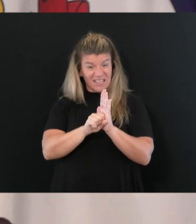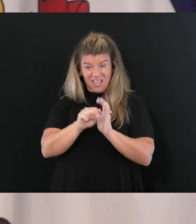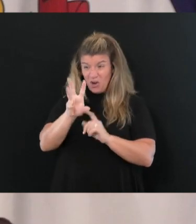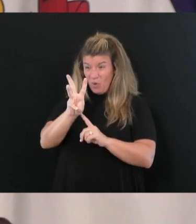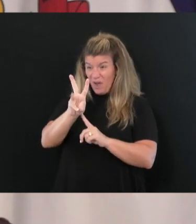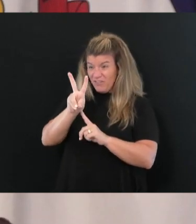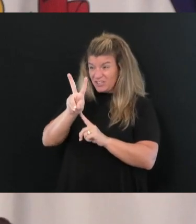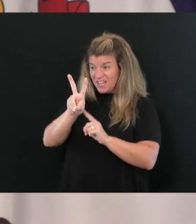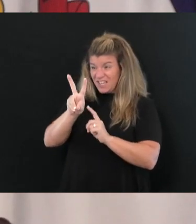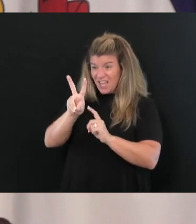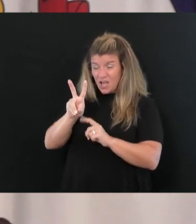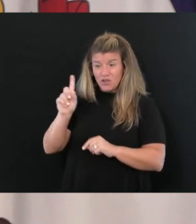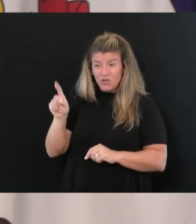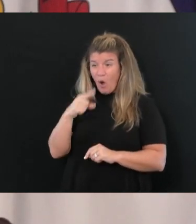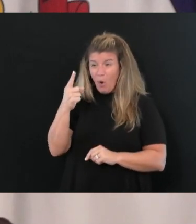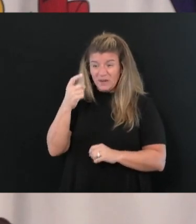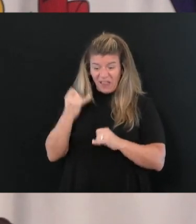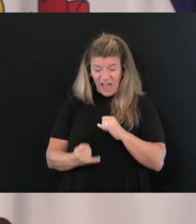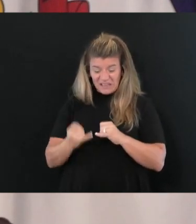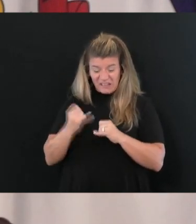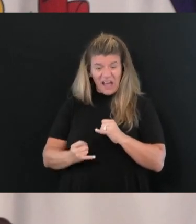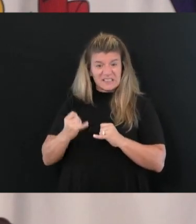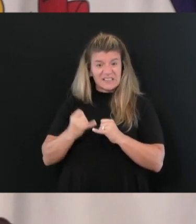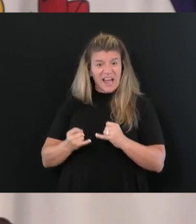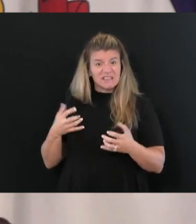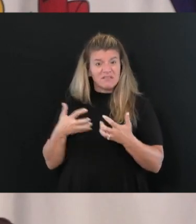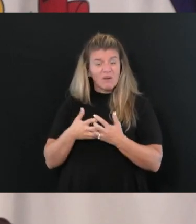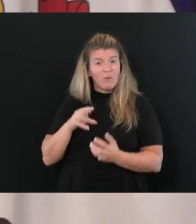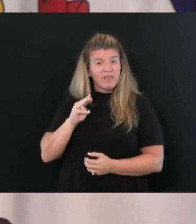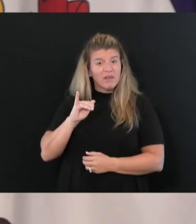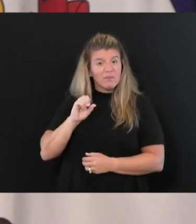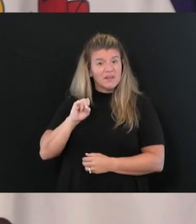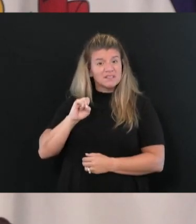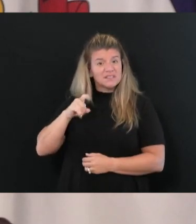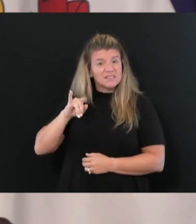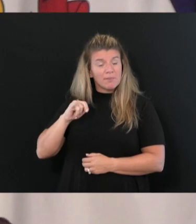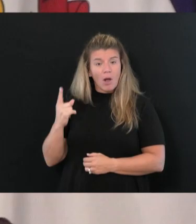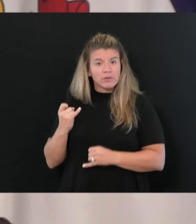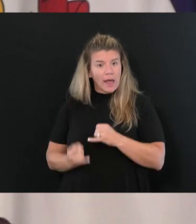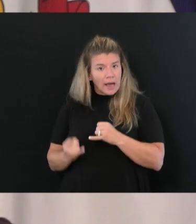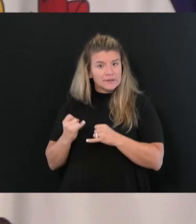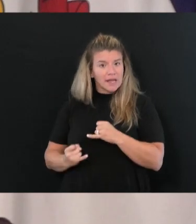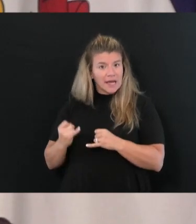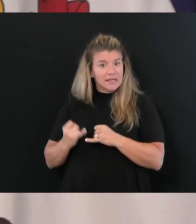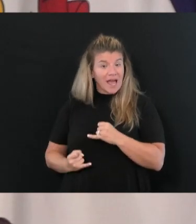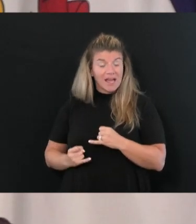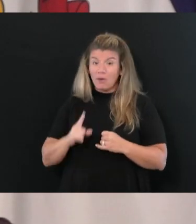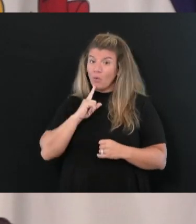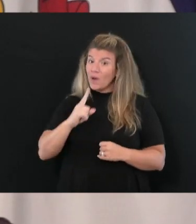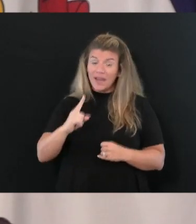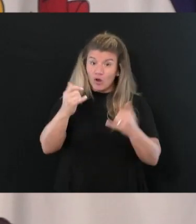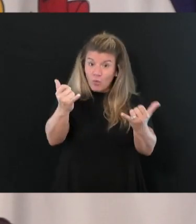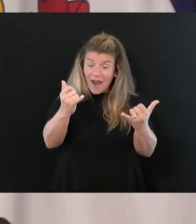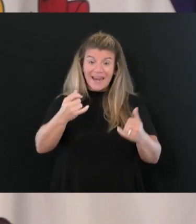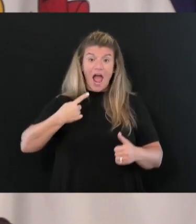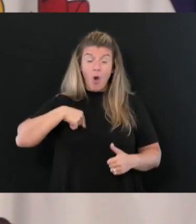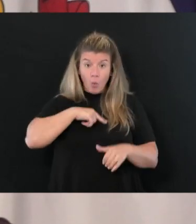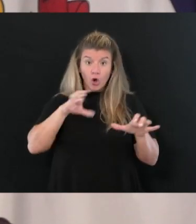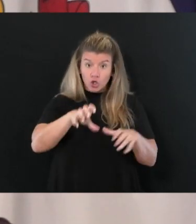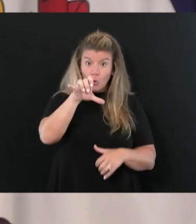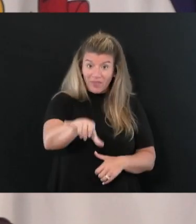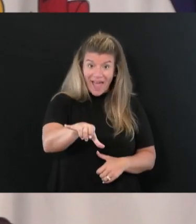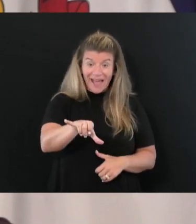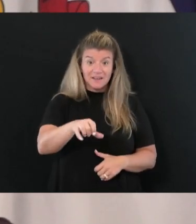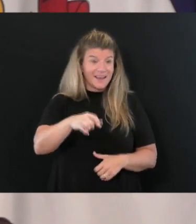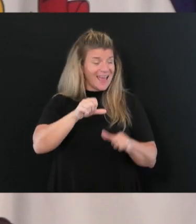to be dead last. But West Virginia, you're doing it. And you just keep on doing it, because you have become the envy